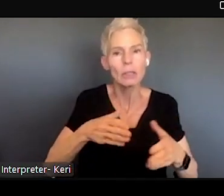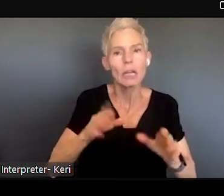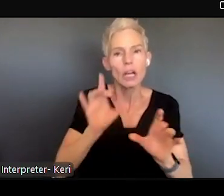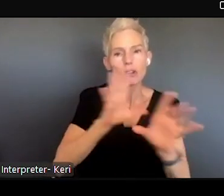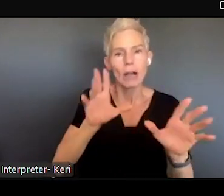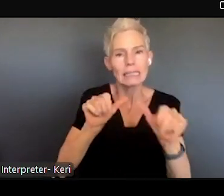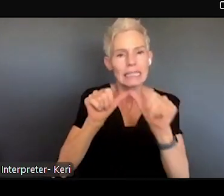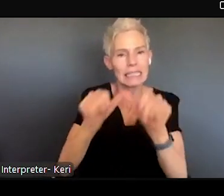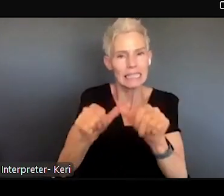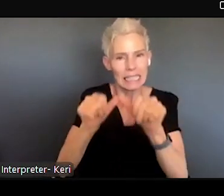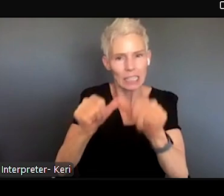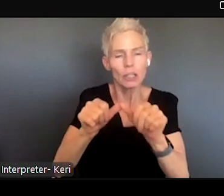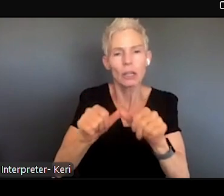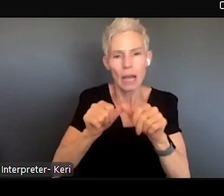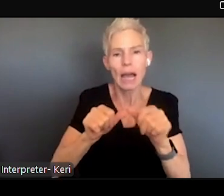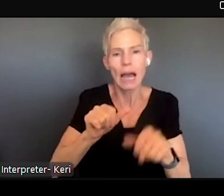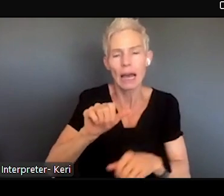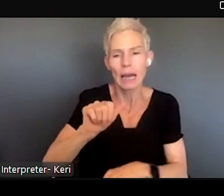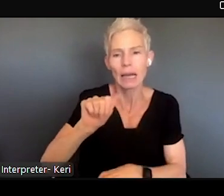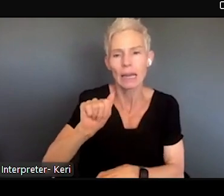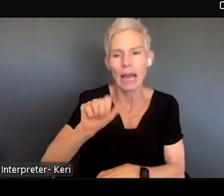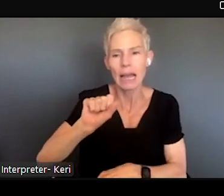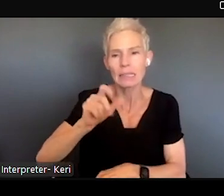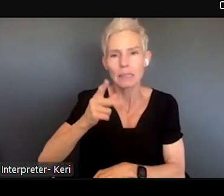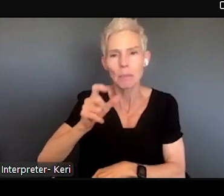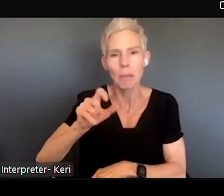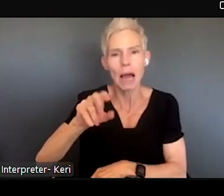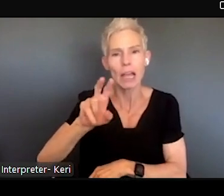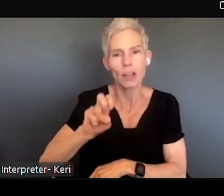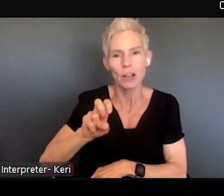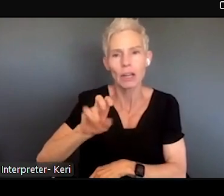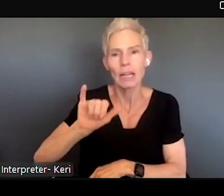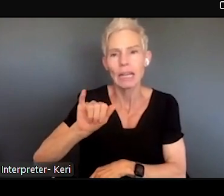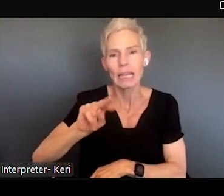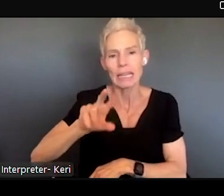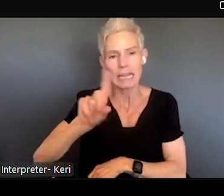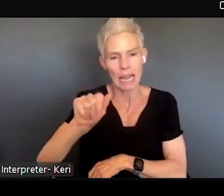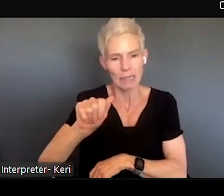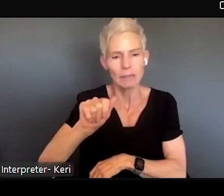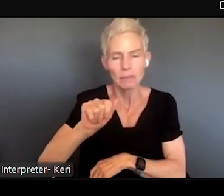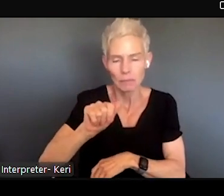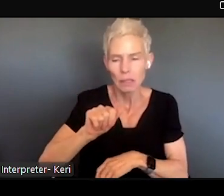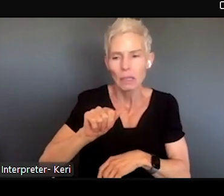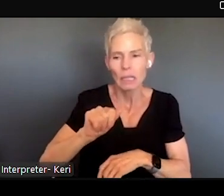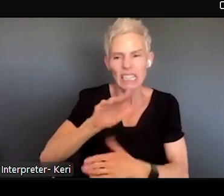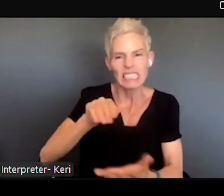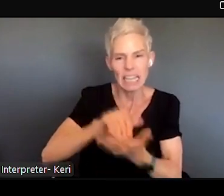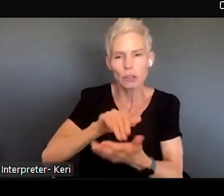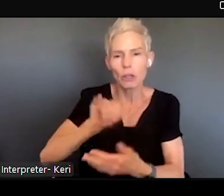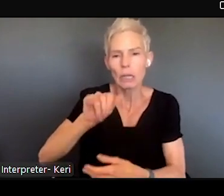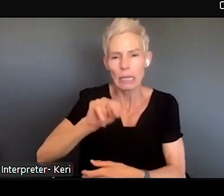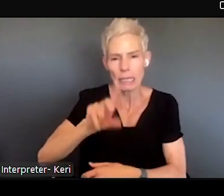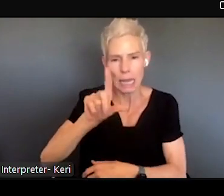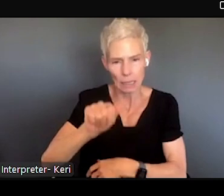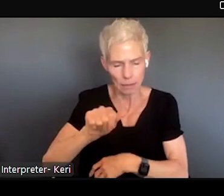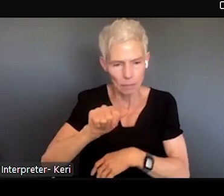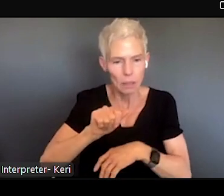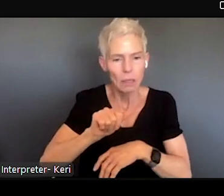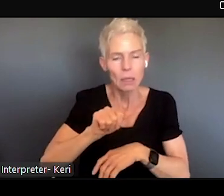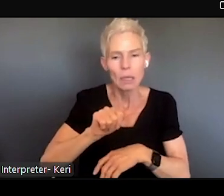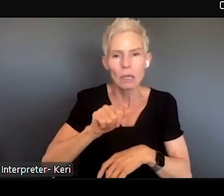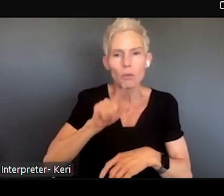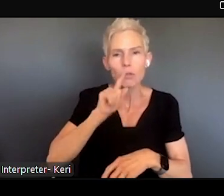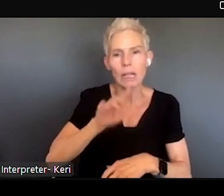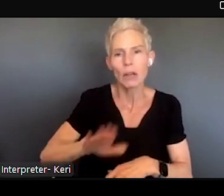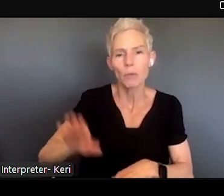at Aspire, Indiana. We service Central Indiana, so some of the key counties around